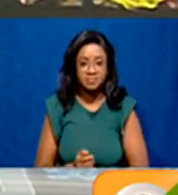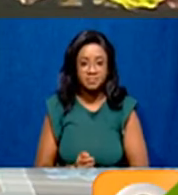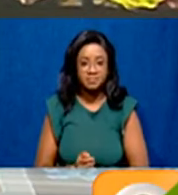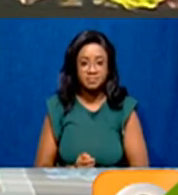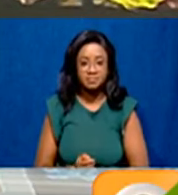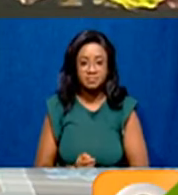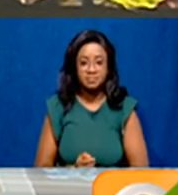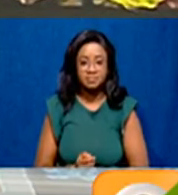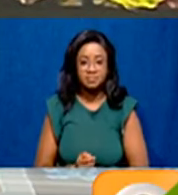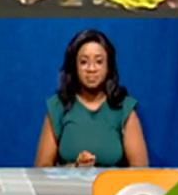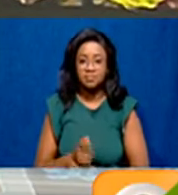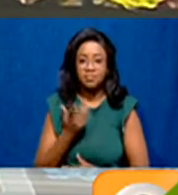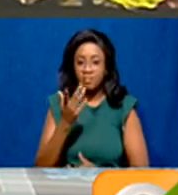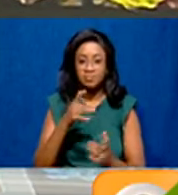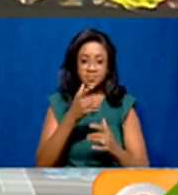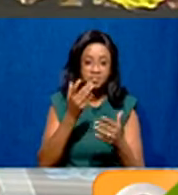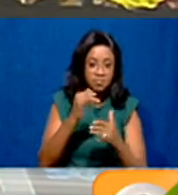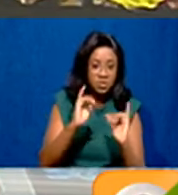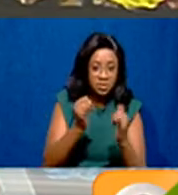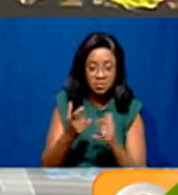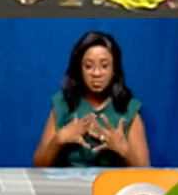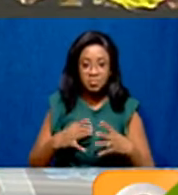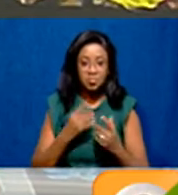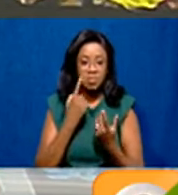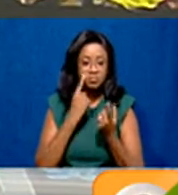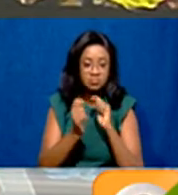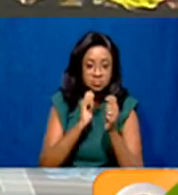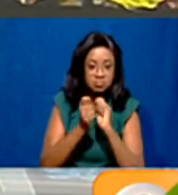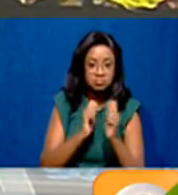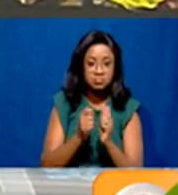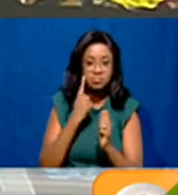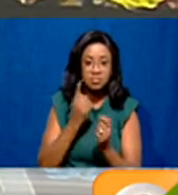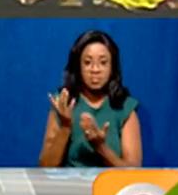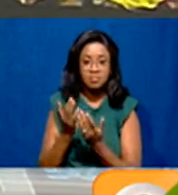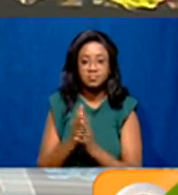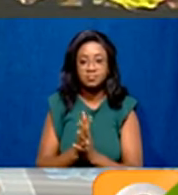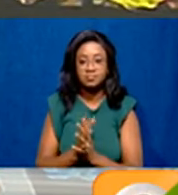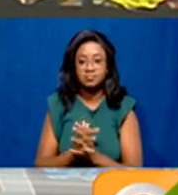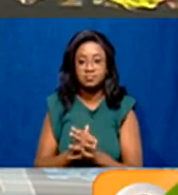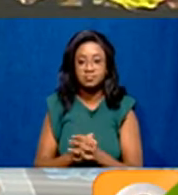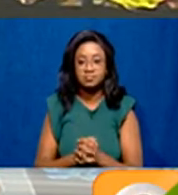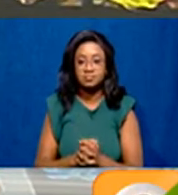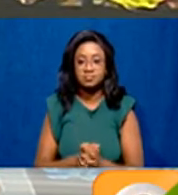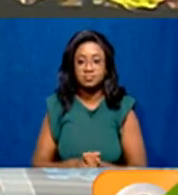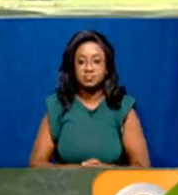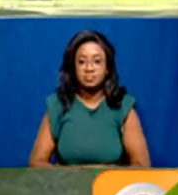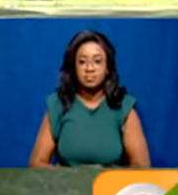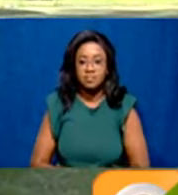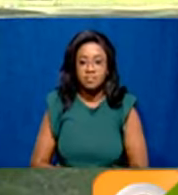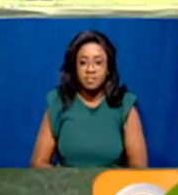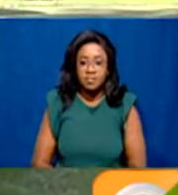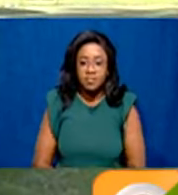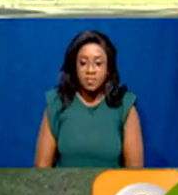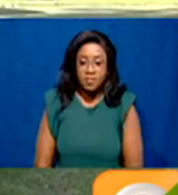Olale shuttled between the affected estates here in the capital and spoke to the occupants.